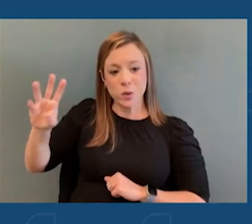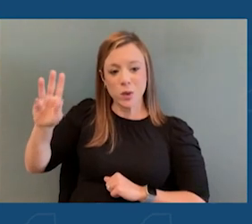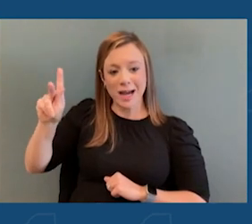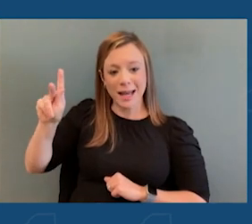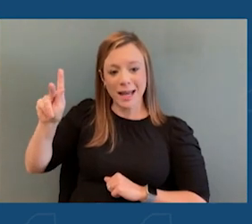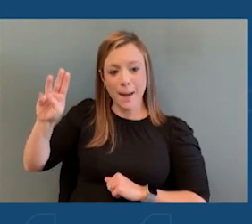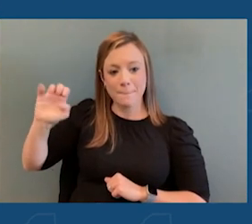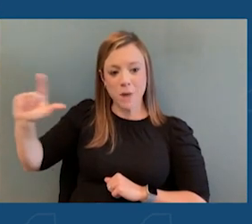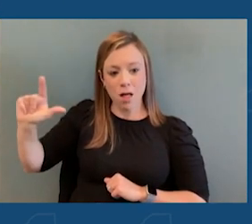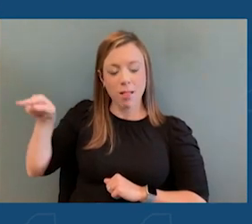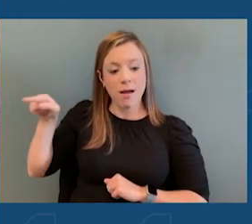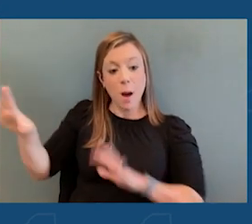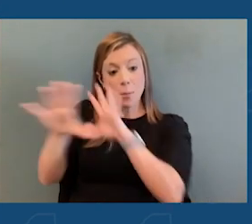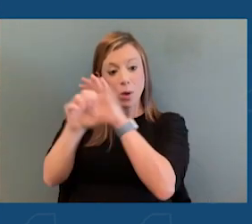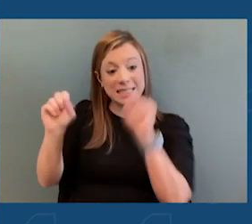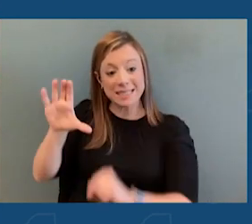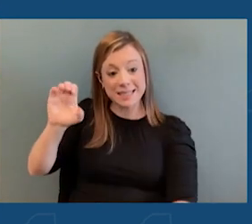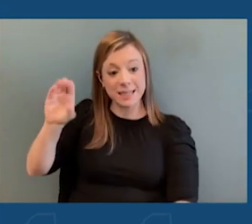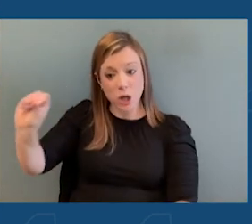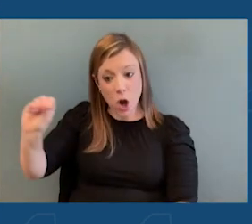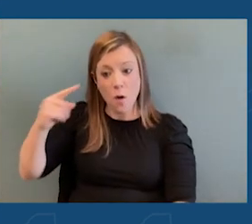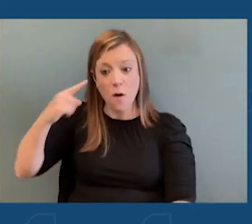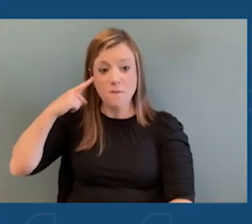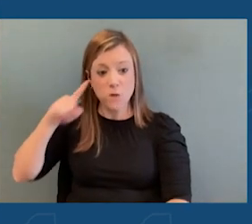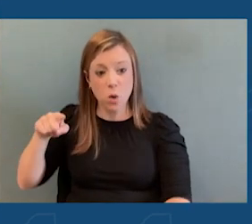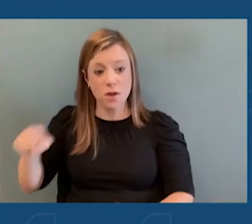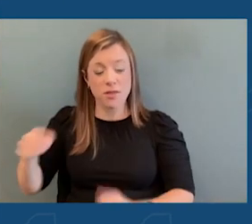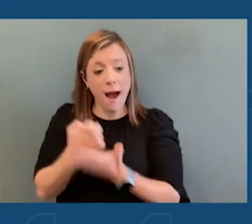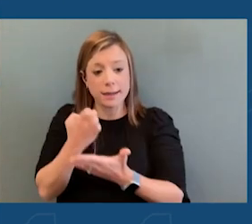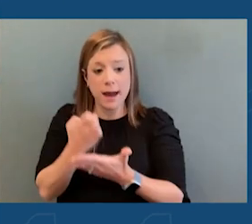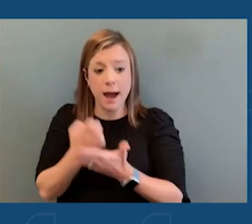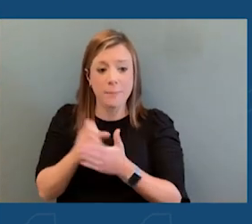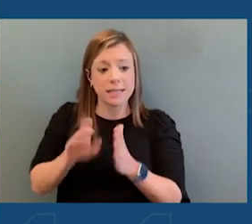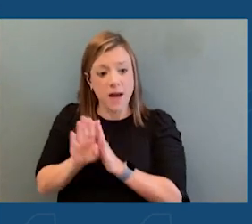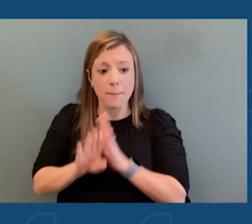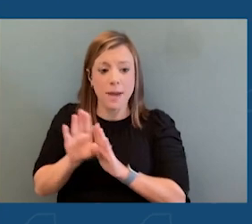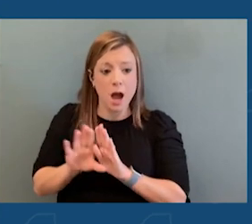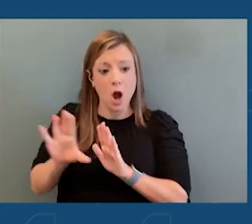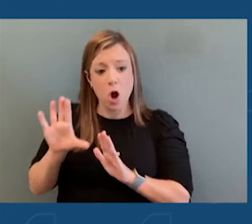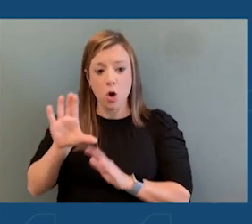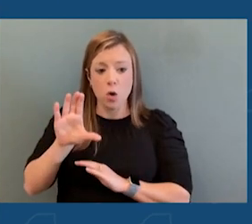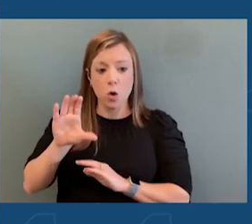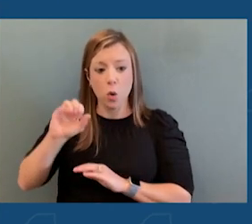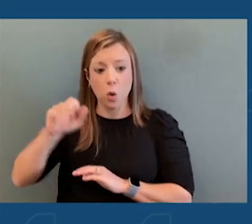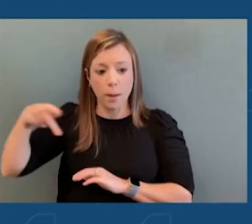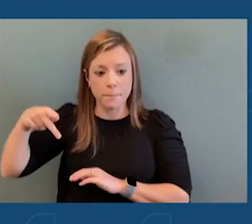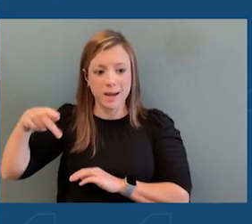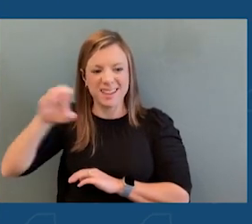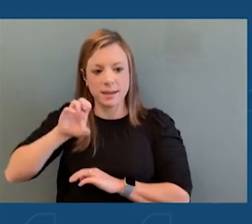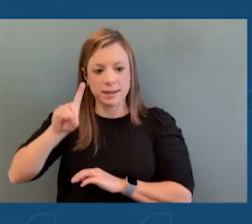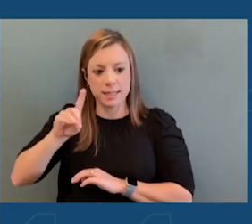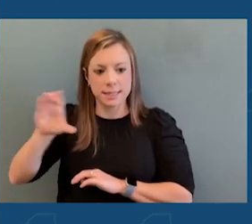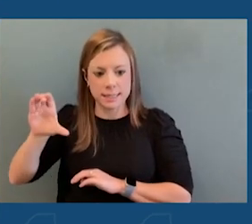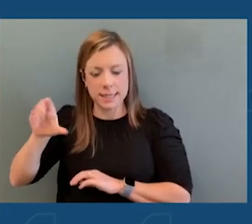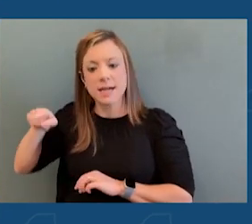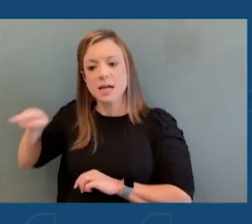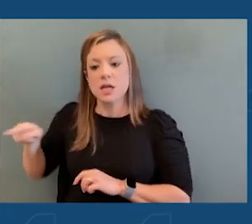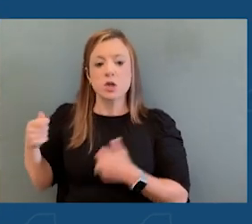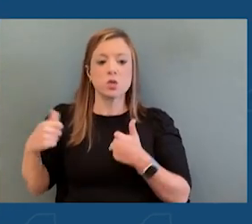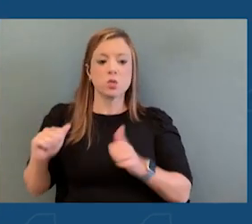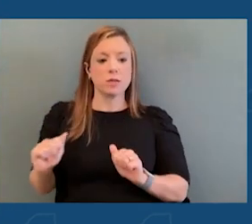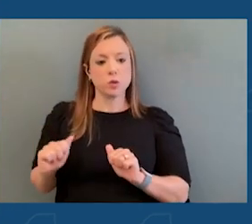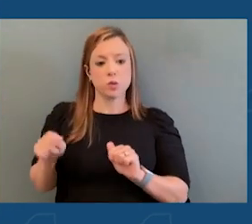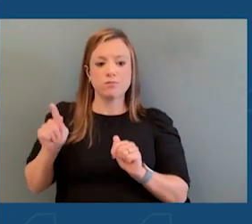of the New York City Economic Development Corporation, who is working tirelessly to build a more inclusive and diverse economy for